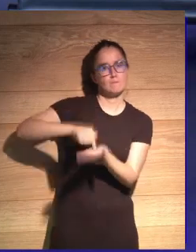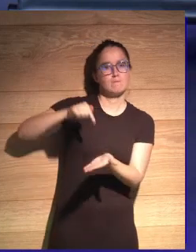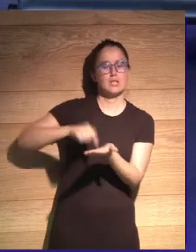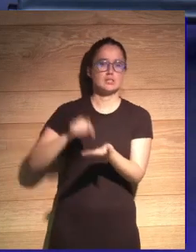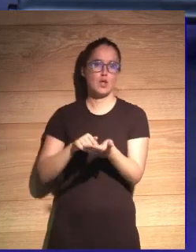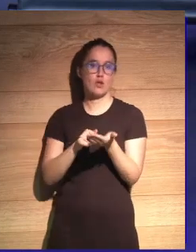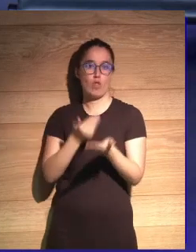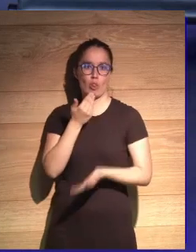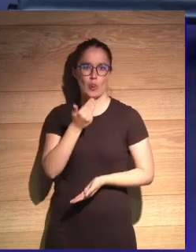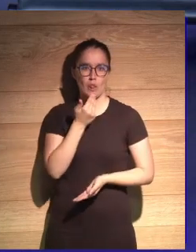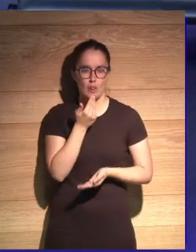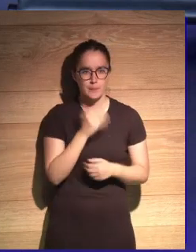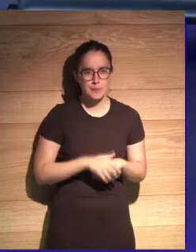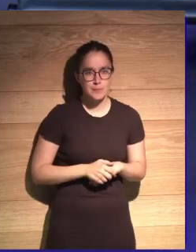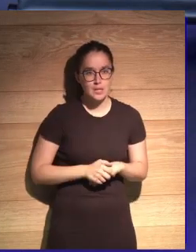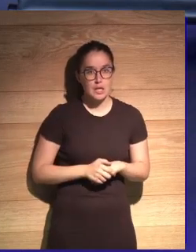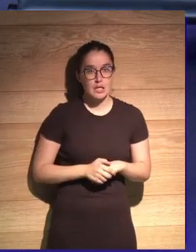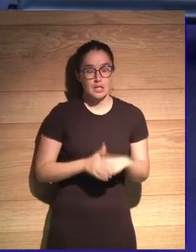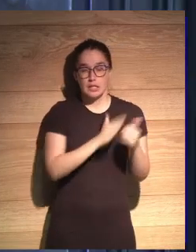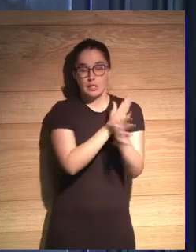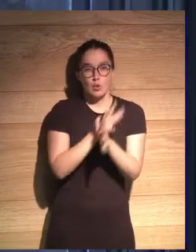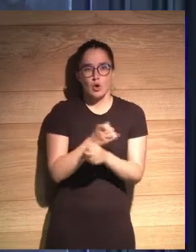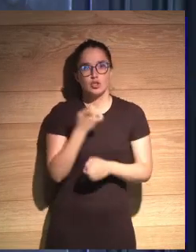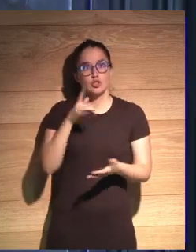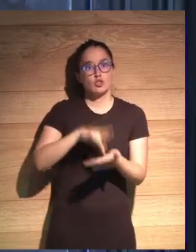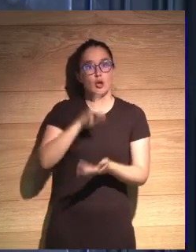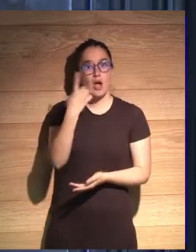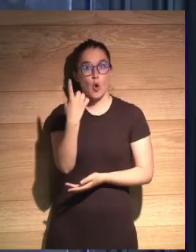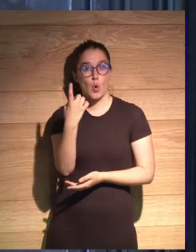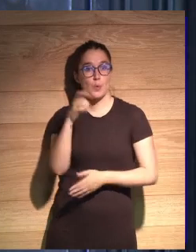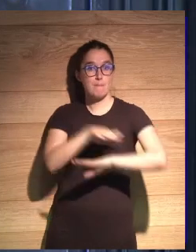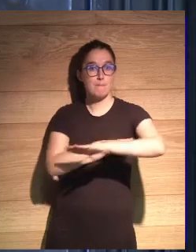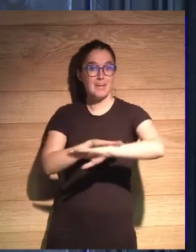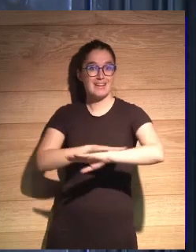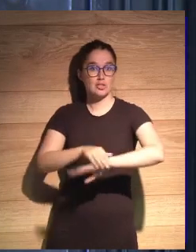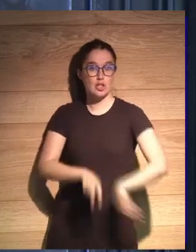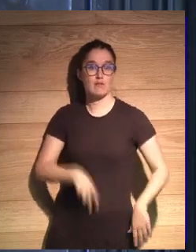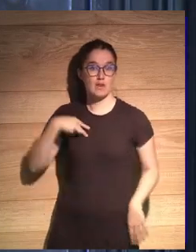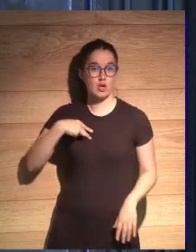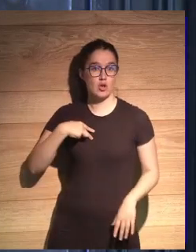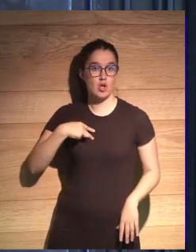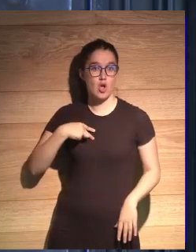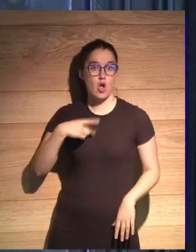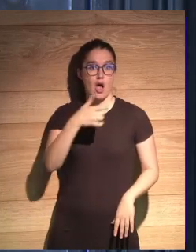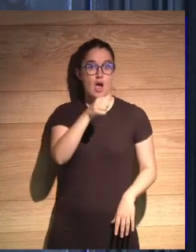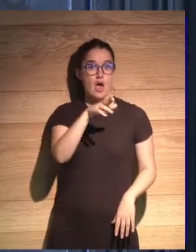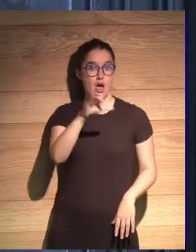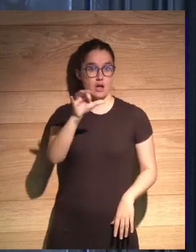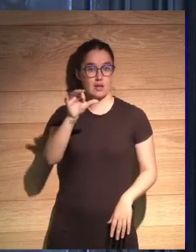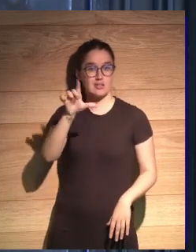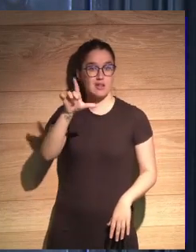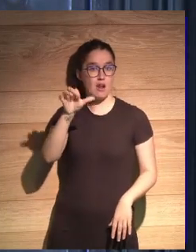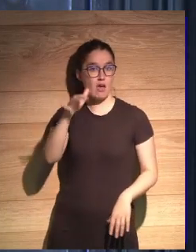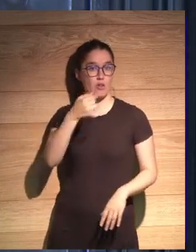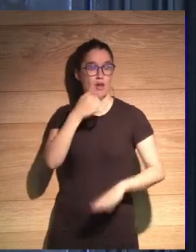true. Also, the leisure inquisition. There was a Franco minister, Gabriel Arias Salvado,